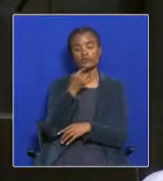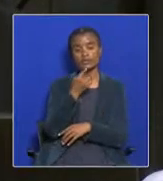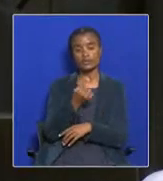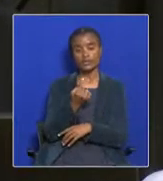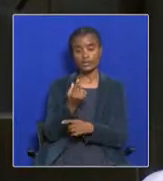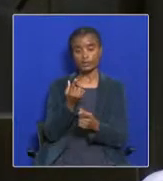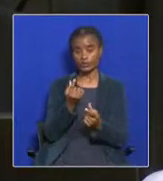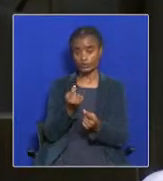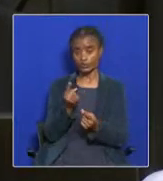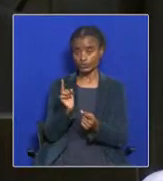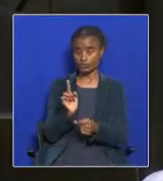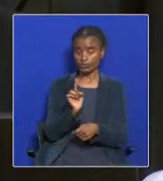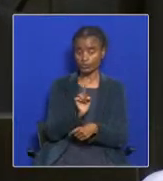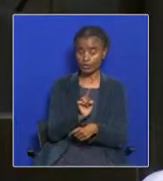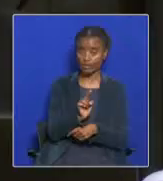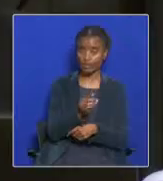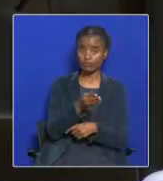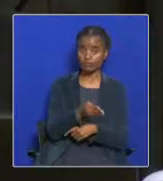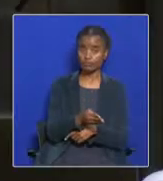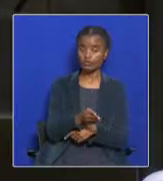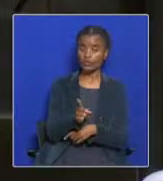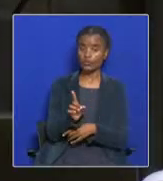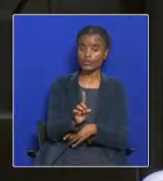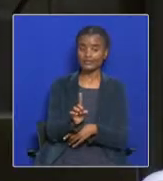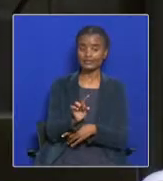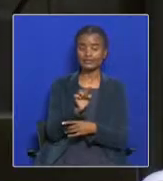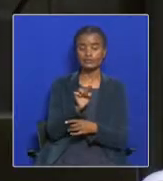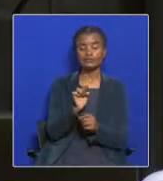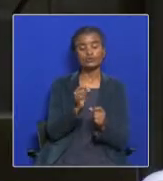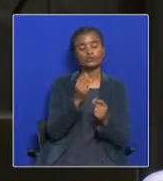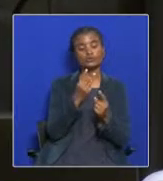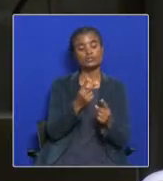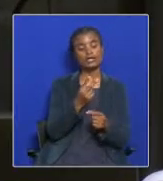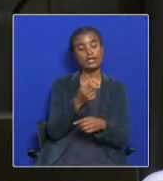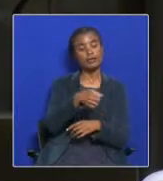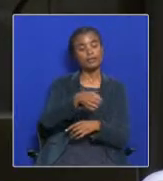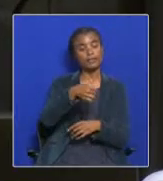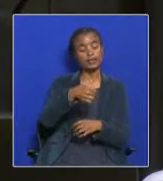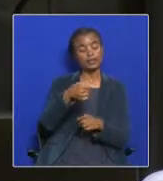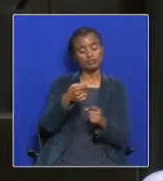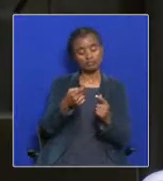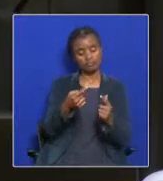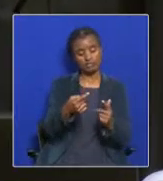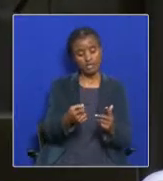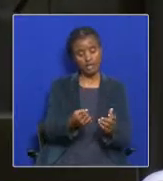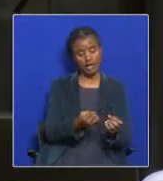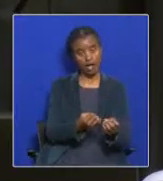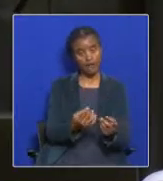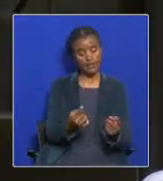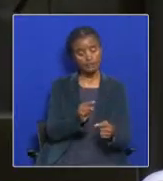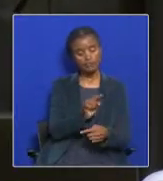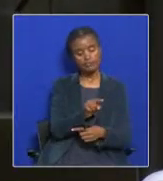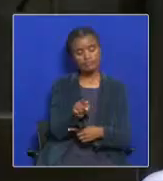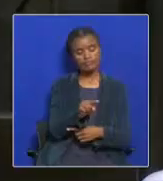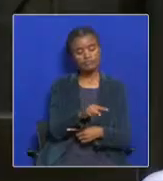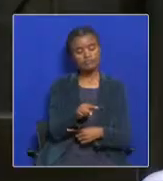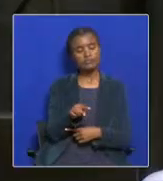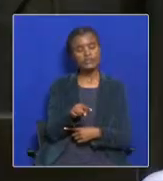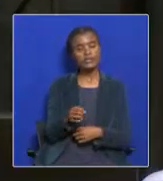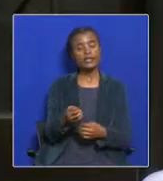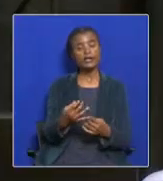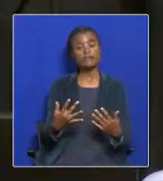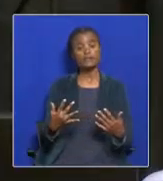you did on the scene, was to count the bags. And that's what I say, it doesn't make sense that a police officer would go